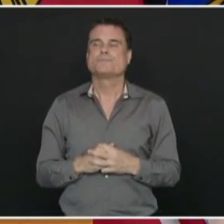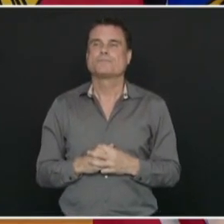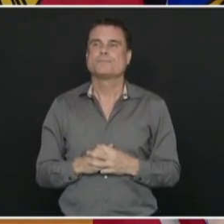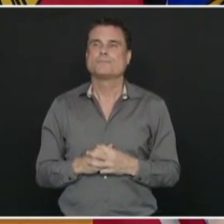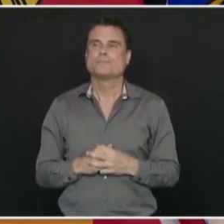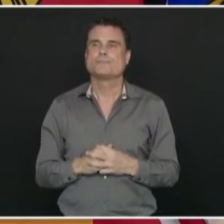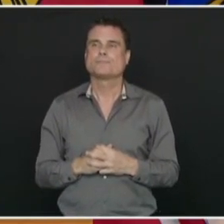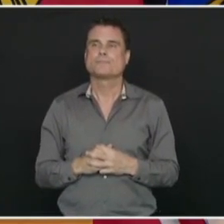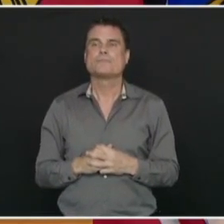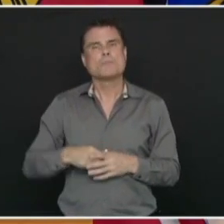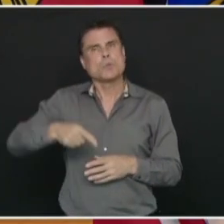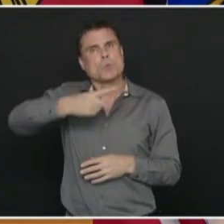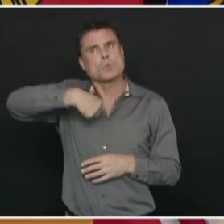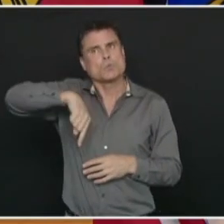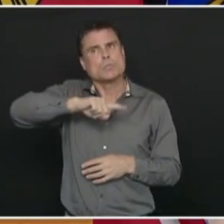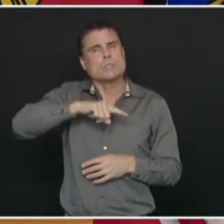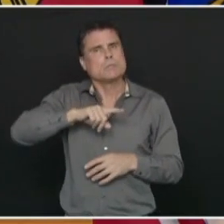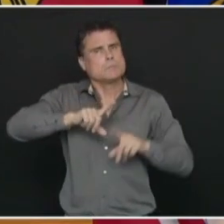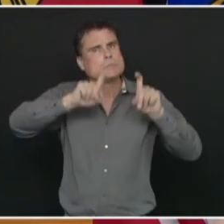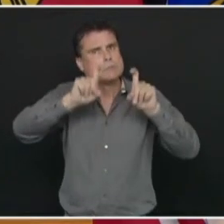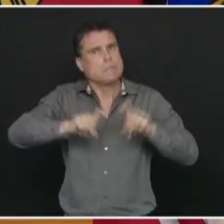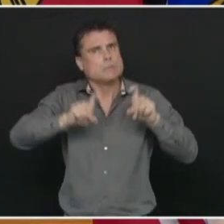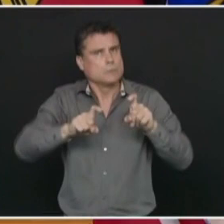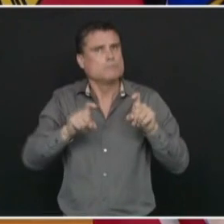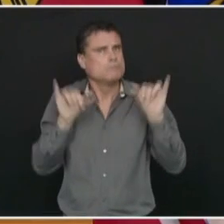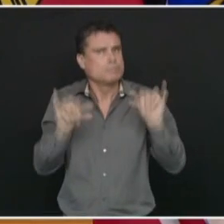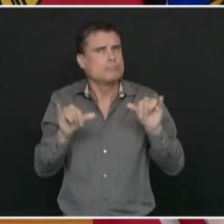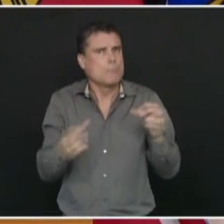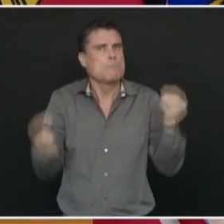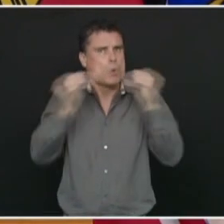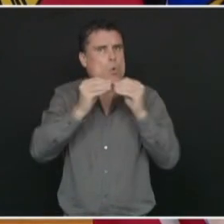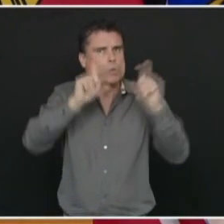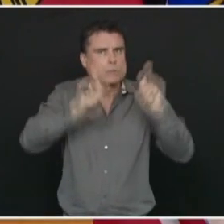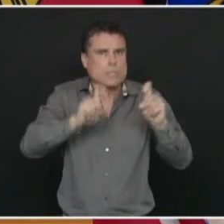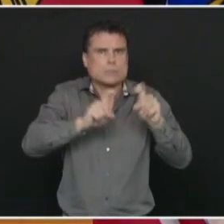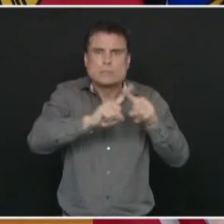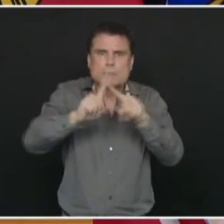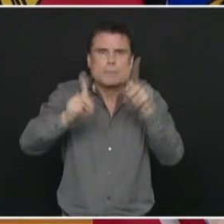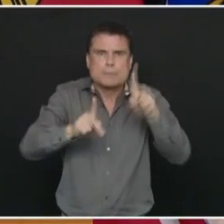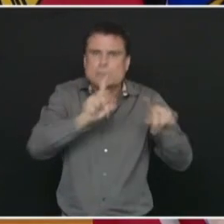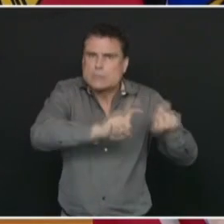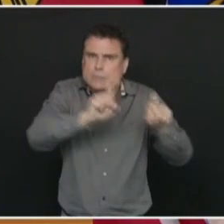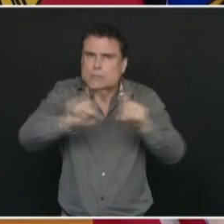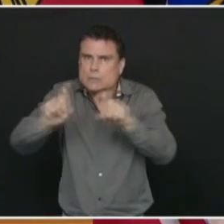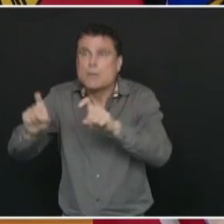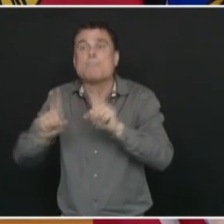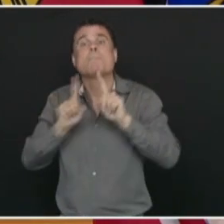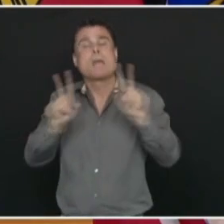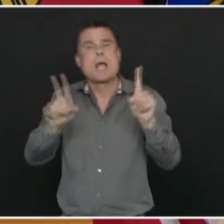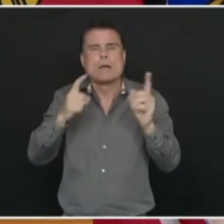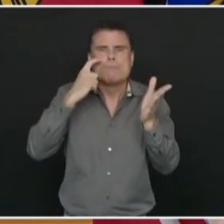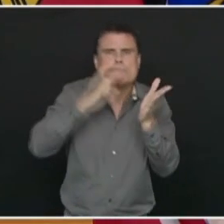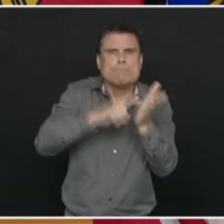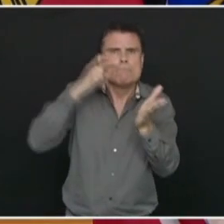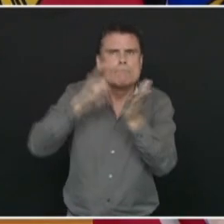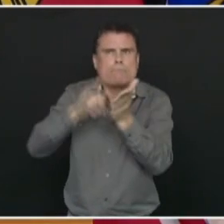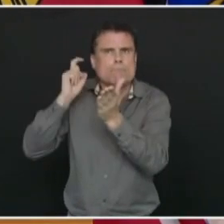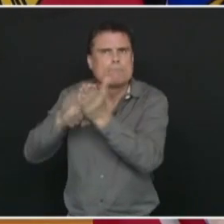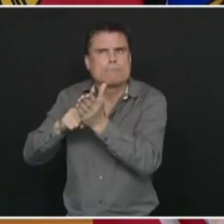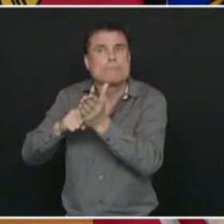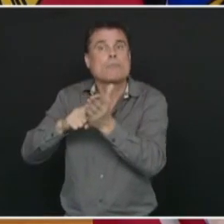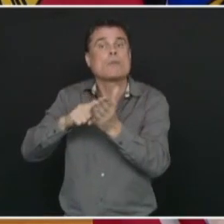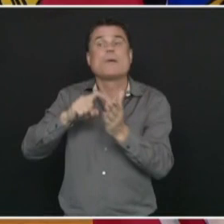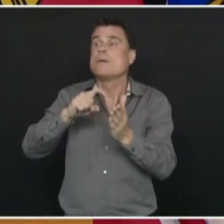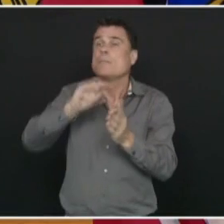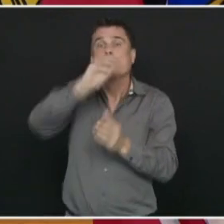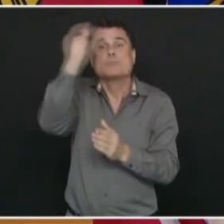for COVID and is in hospital in Prince George. The worker is a member of the Blueberry First Nation, and that First Nation is now on